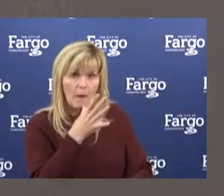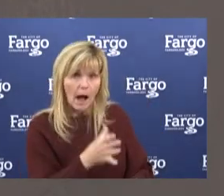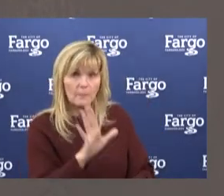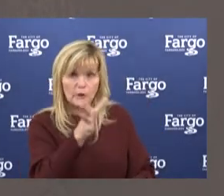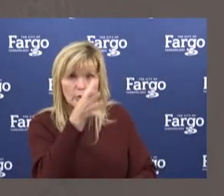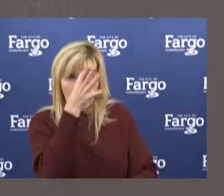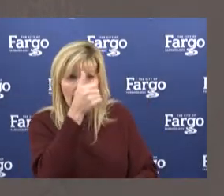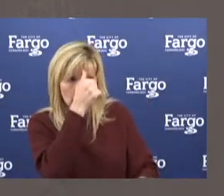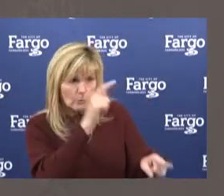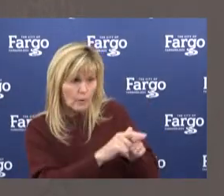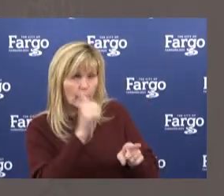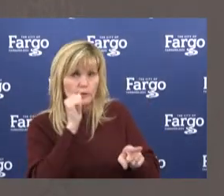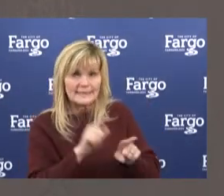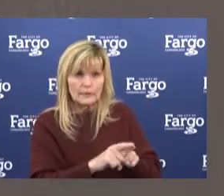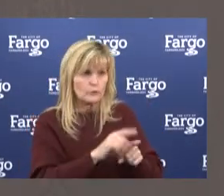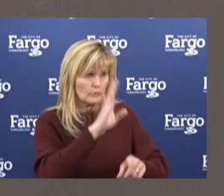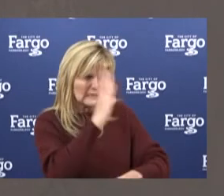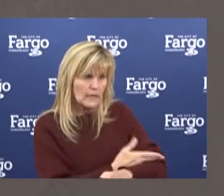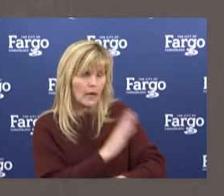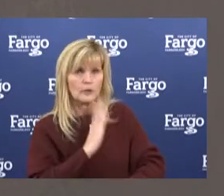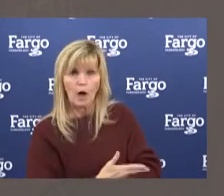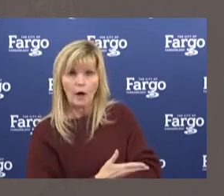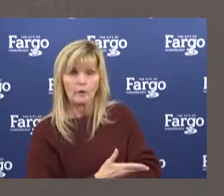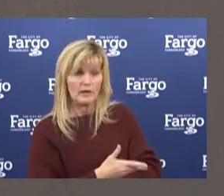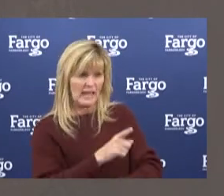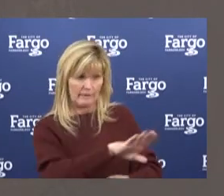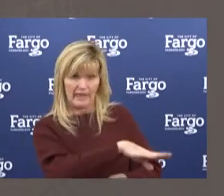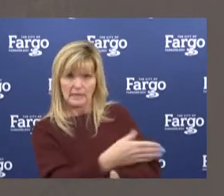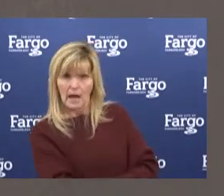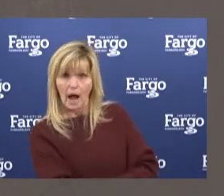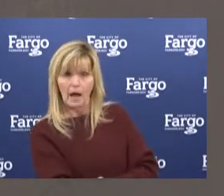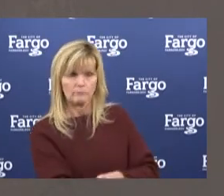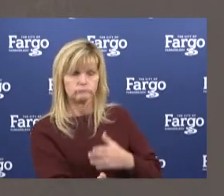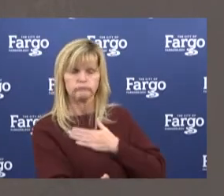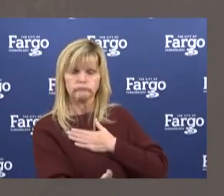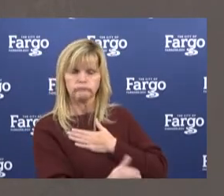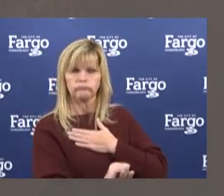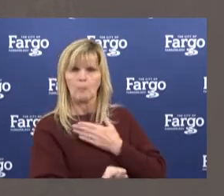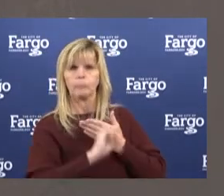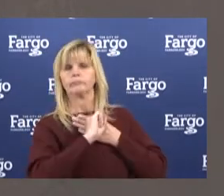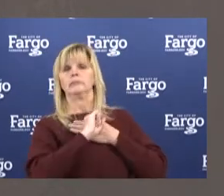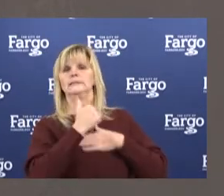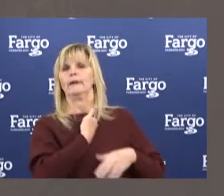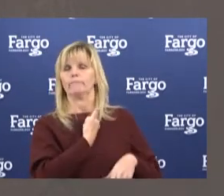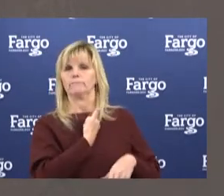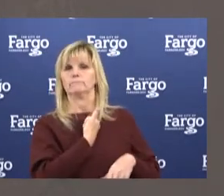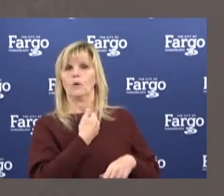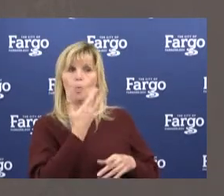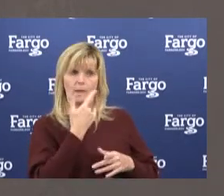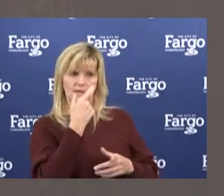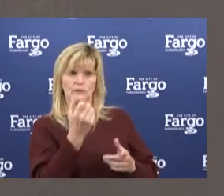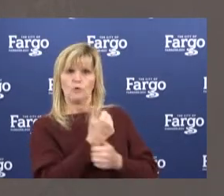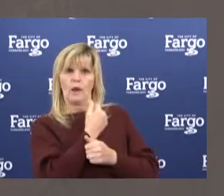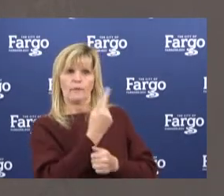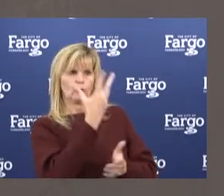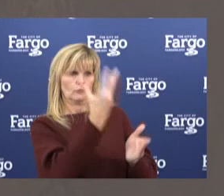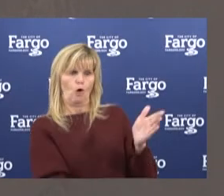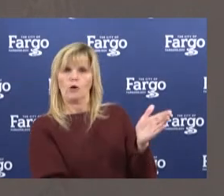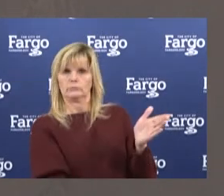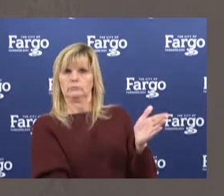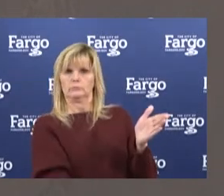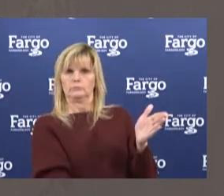your sister, your son or daughter, the mortality rate may as well be 99.9% because you have lost a loved one.